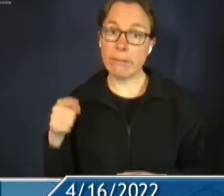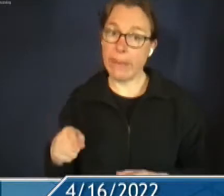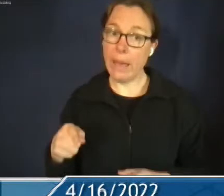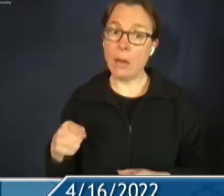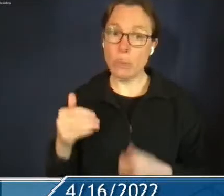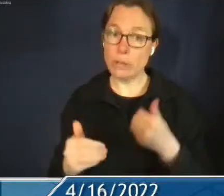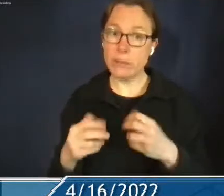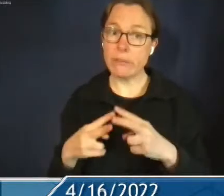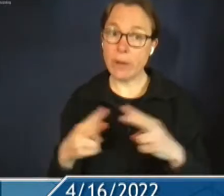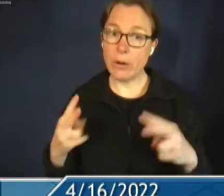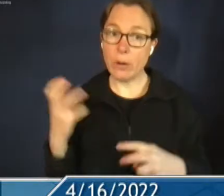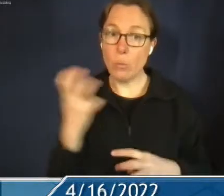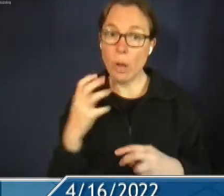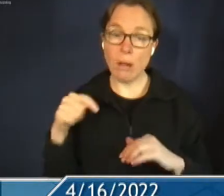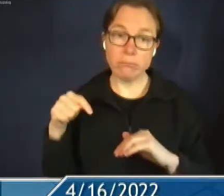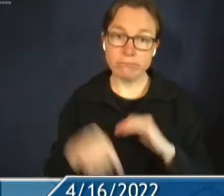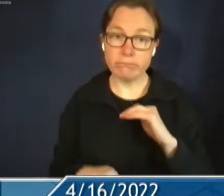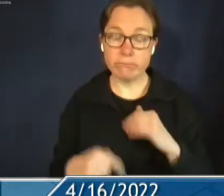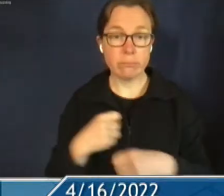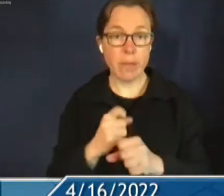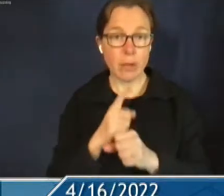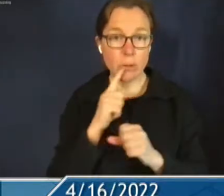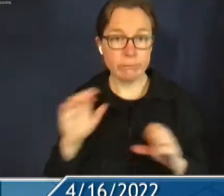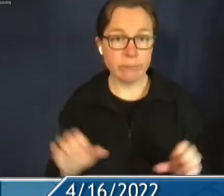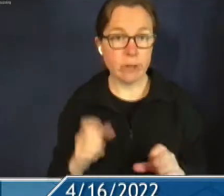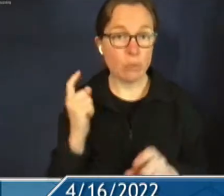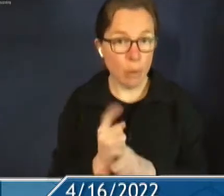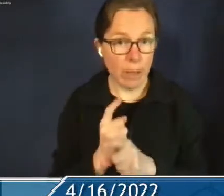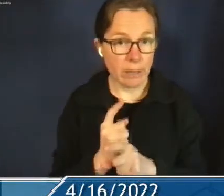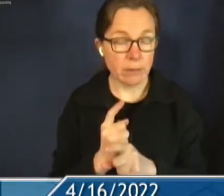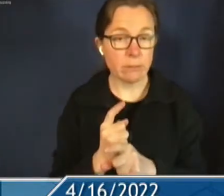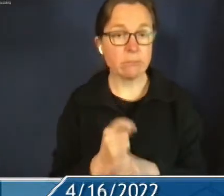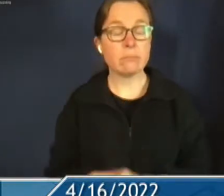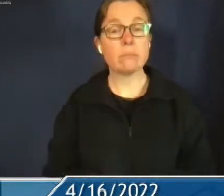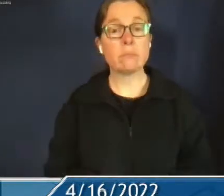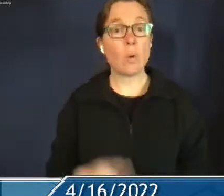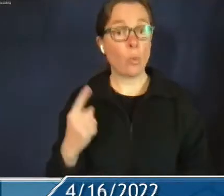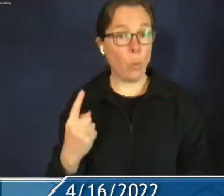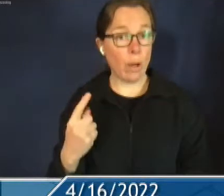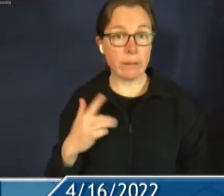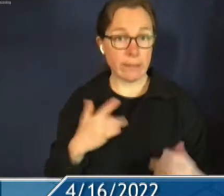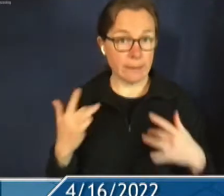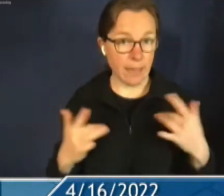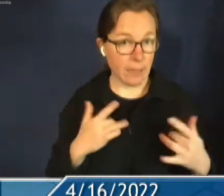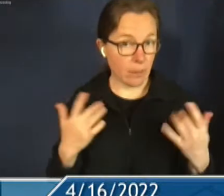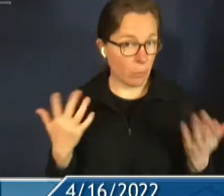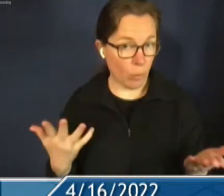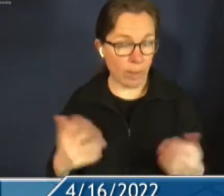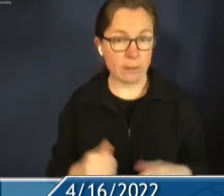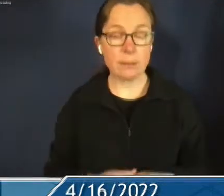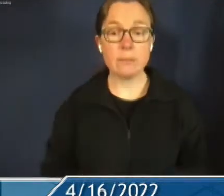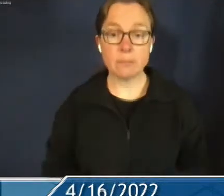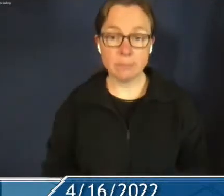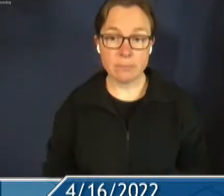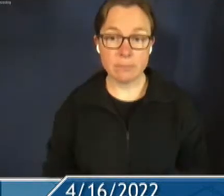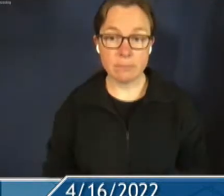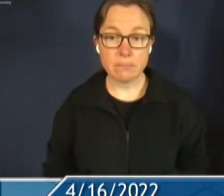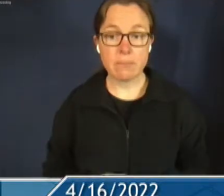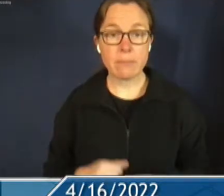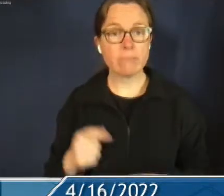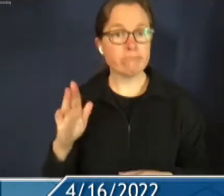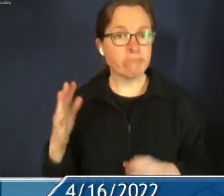as making sure that we did it right. One of the things that I am excited about with it is the input that we